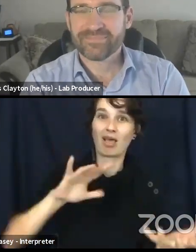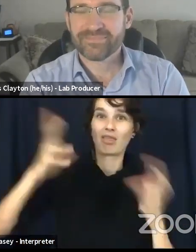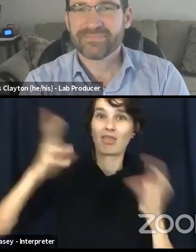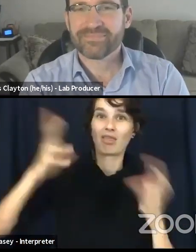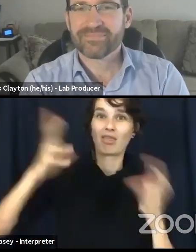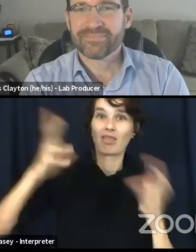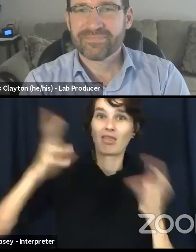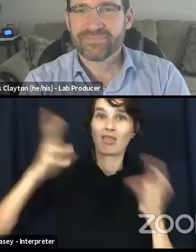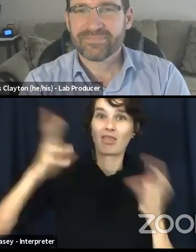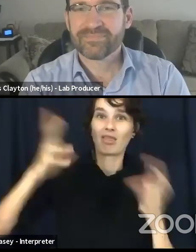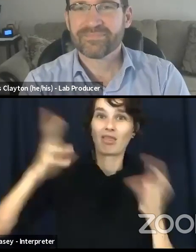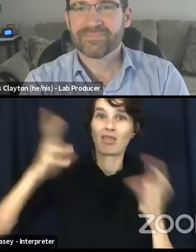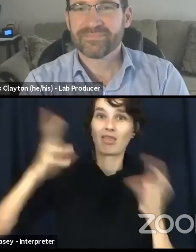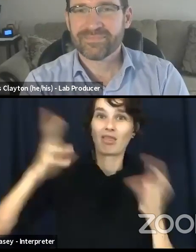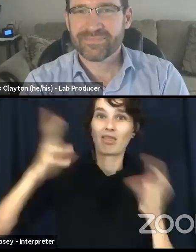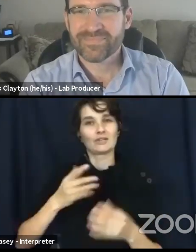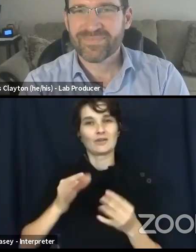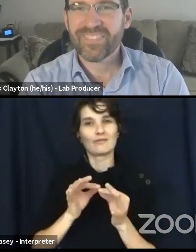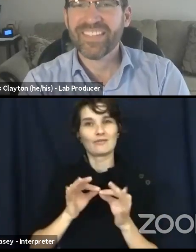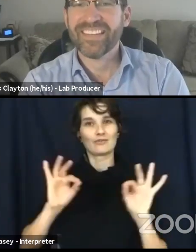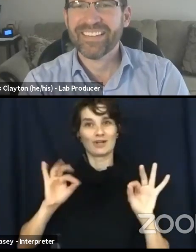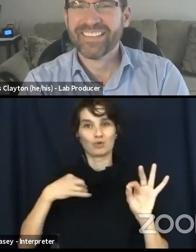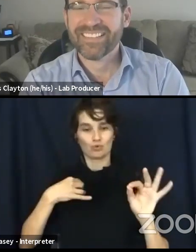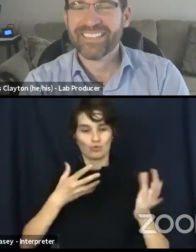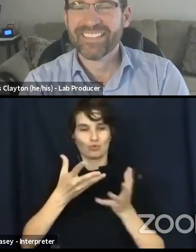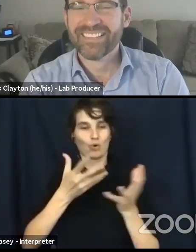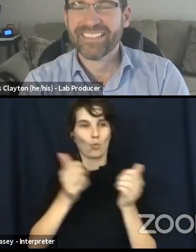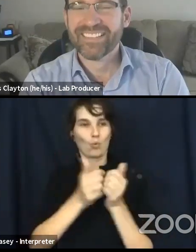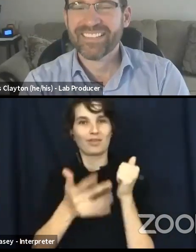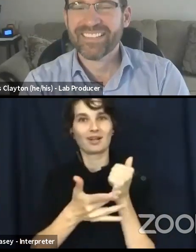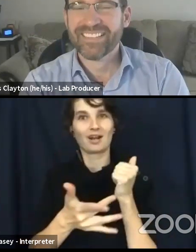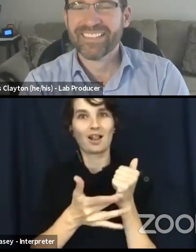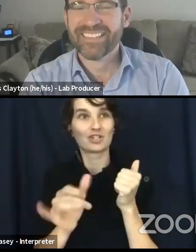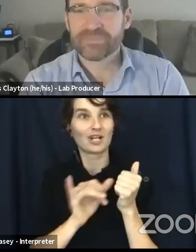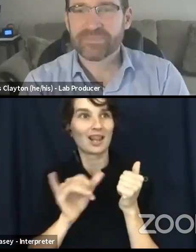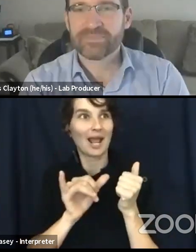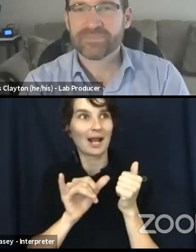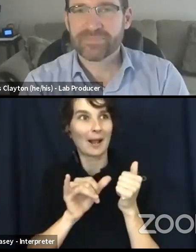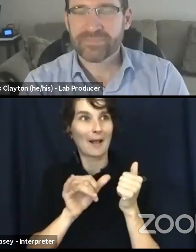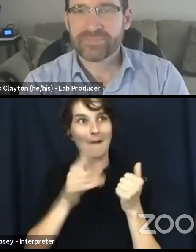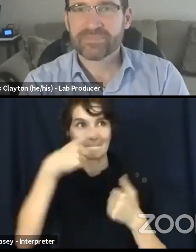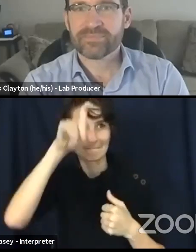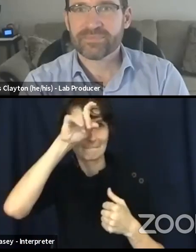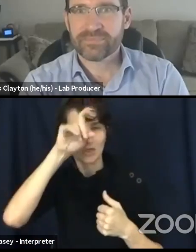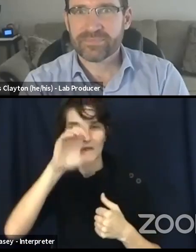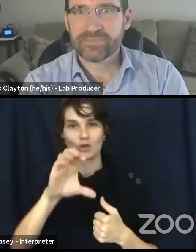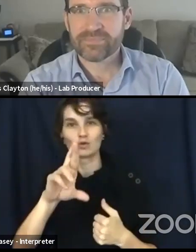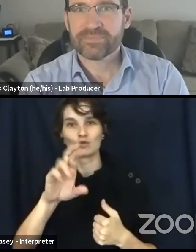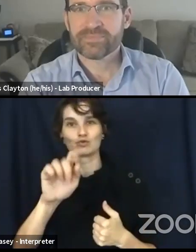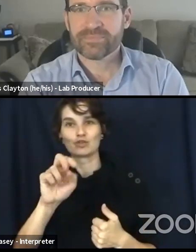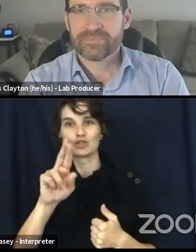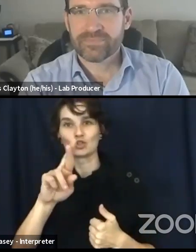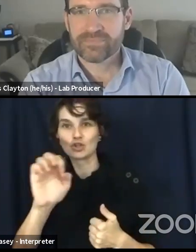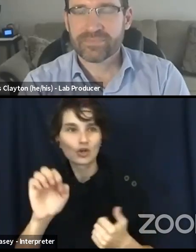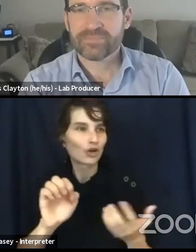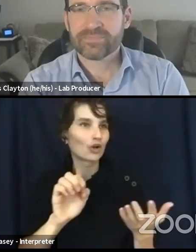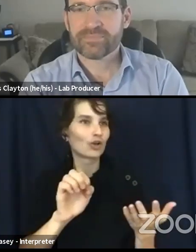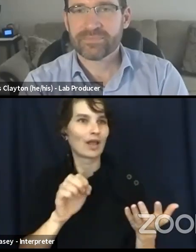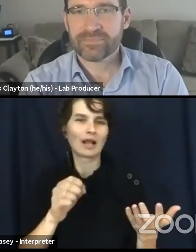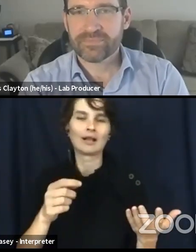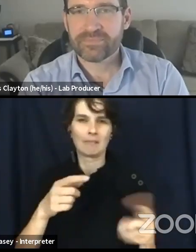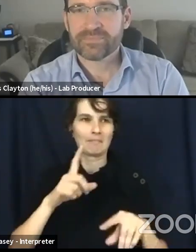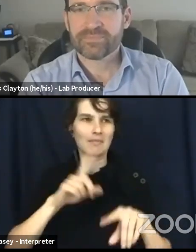like a mythical creature, like a mystery, like weather that I'm collaborating with, as opposed to trying to understand and analyze. Because, you